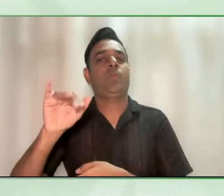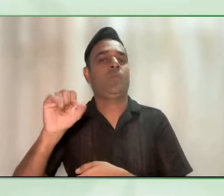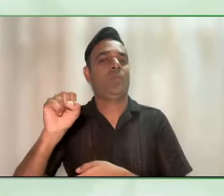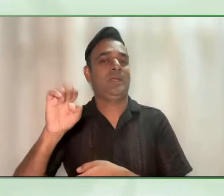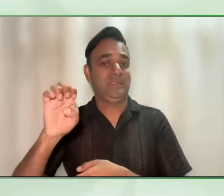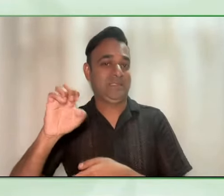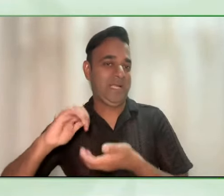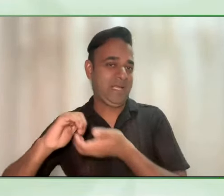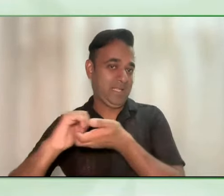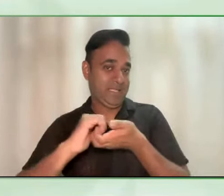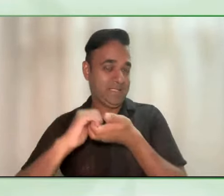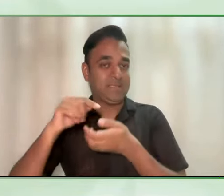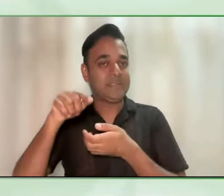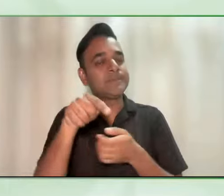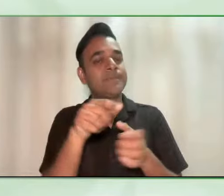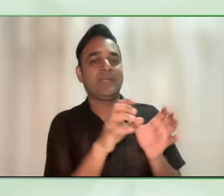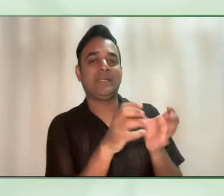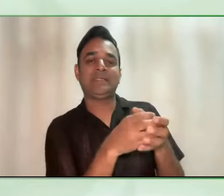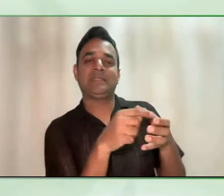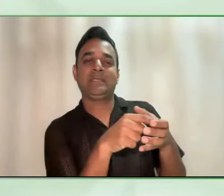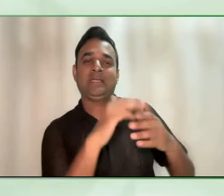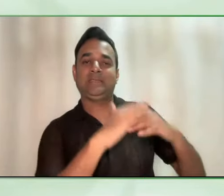the situation of work